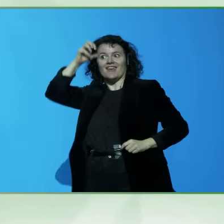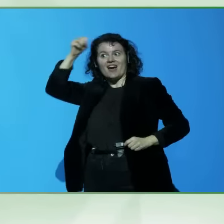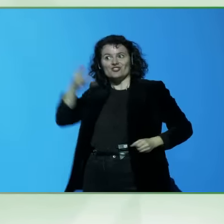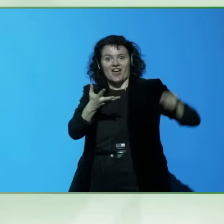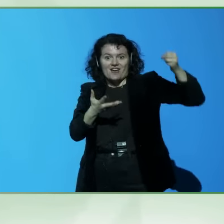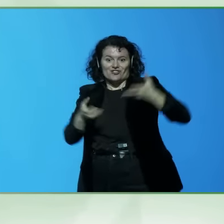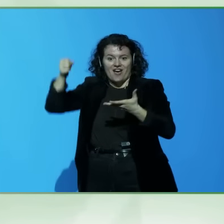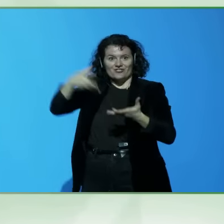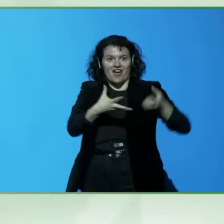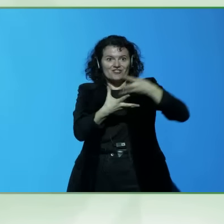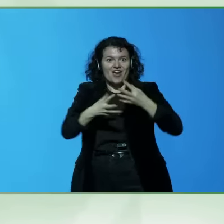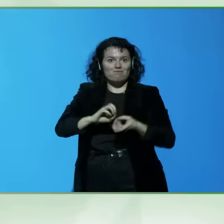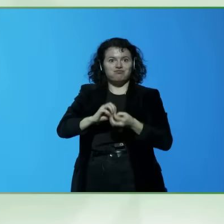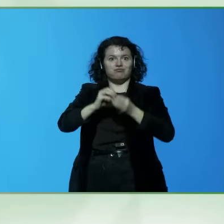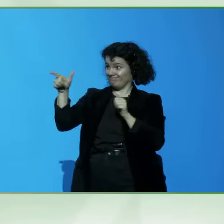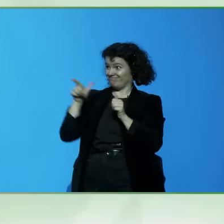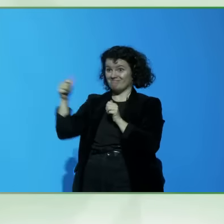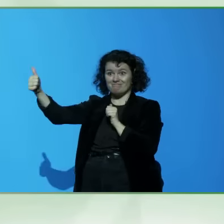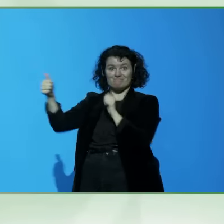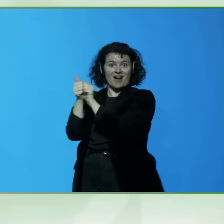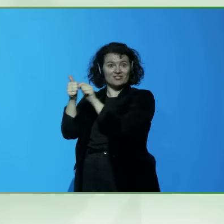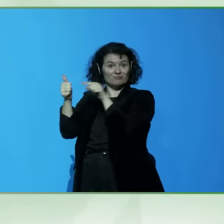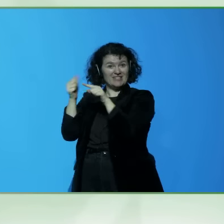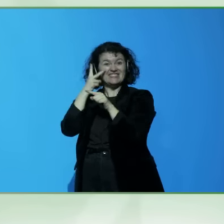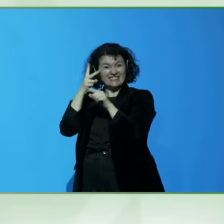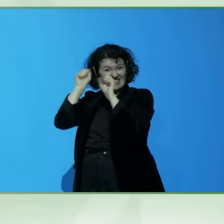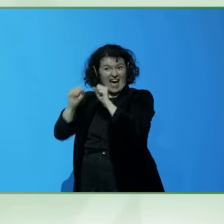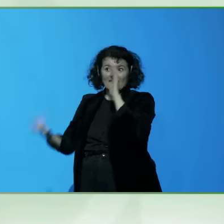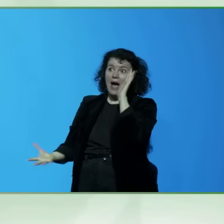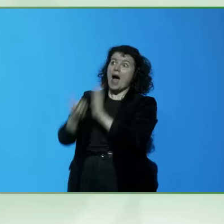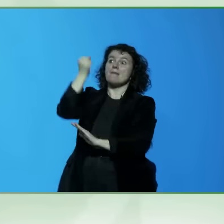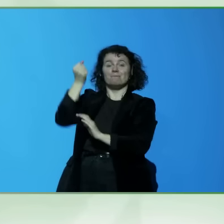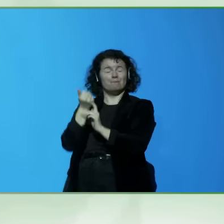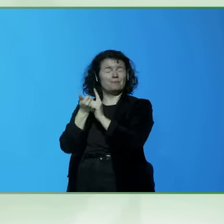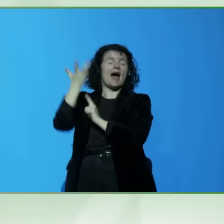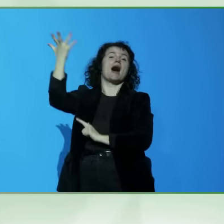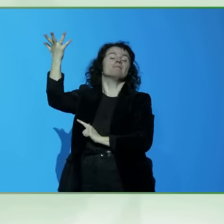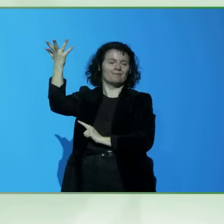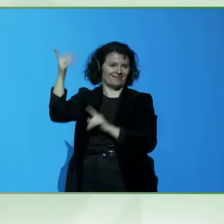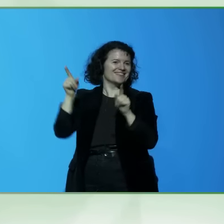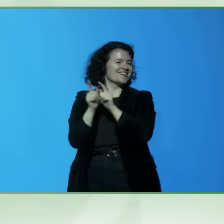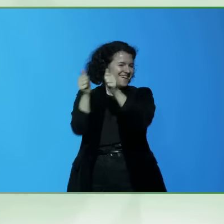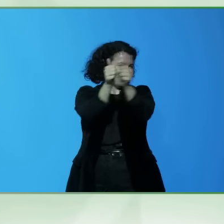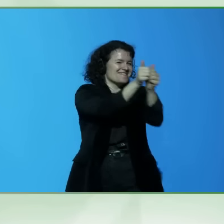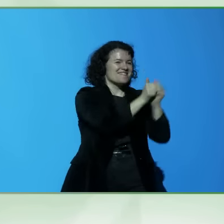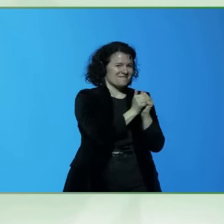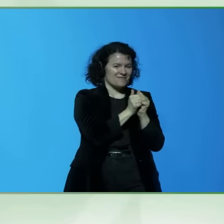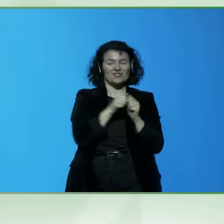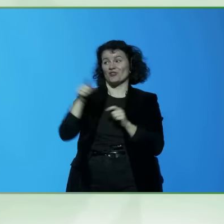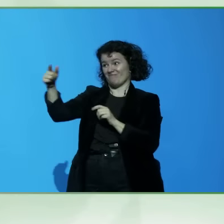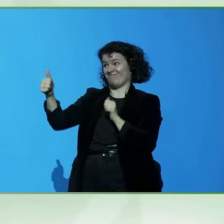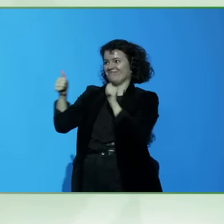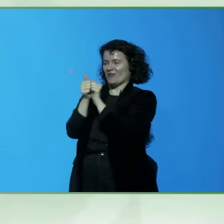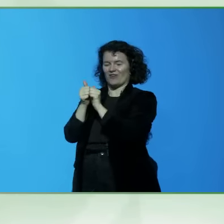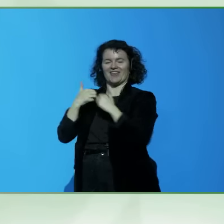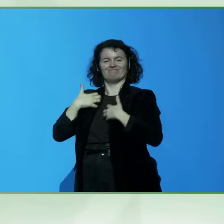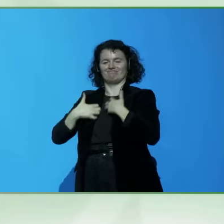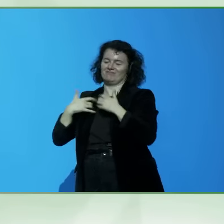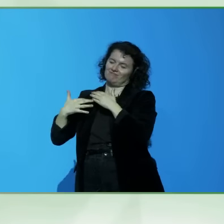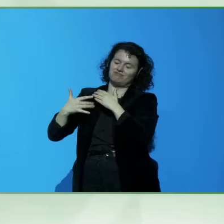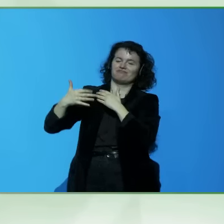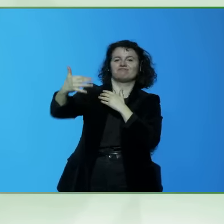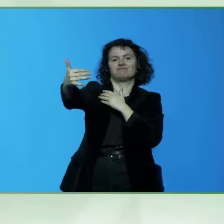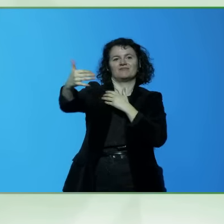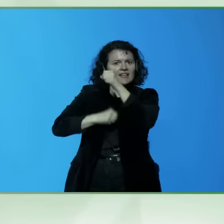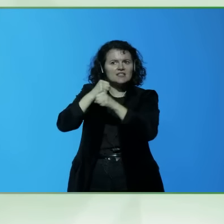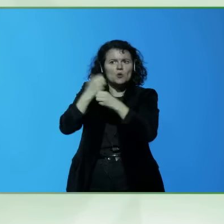such as partnership with the ESSO Foundation, partnership in the coming years. Ladies and gentlemen, as we reflect on the 20